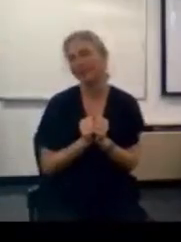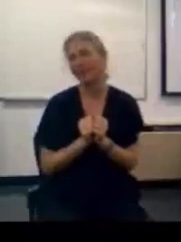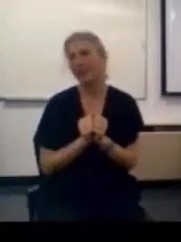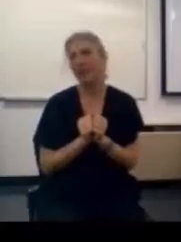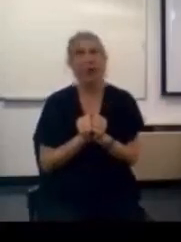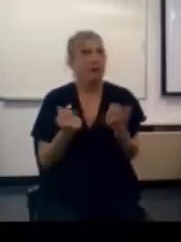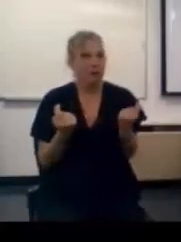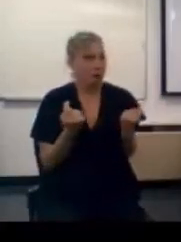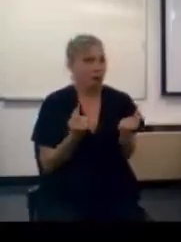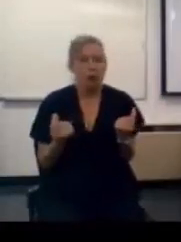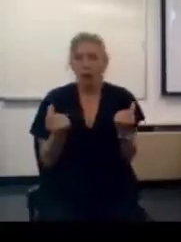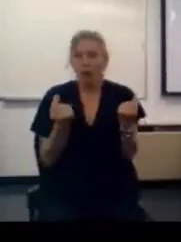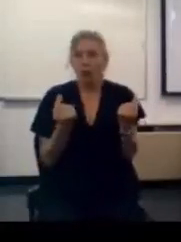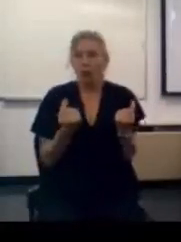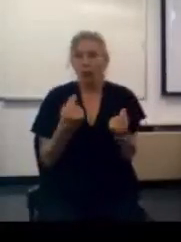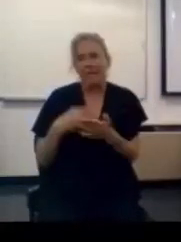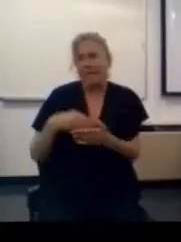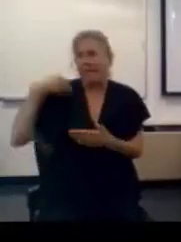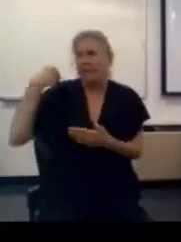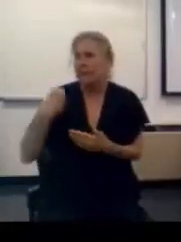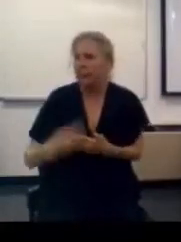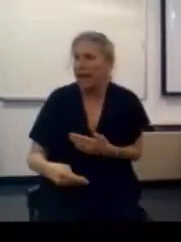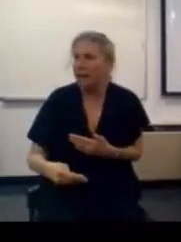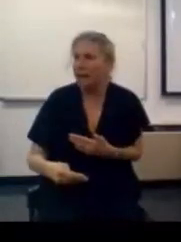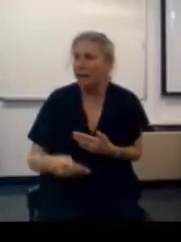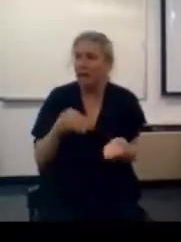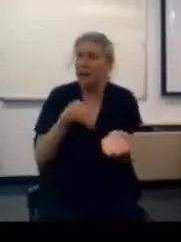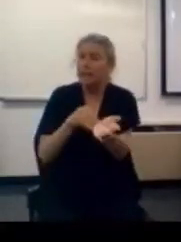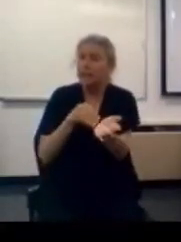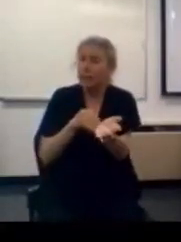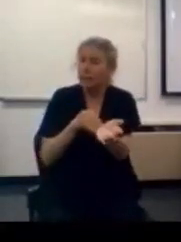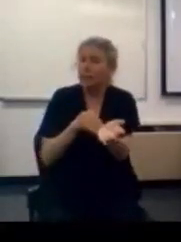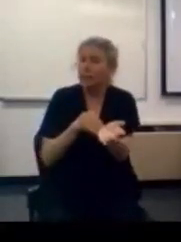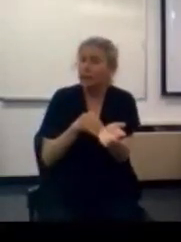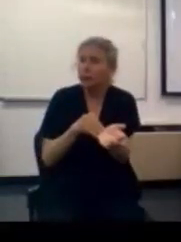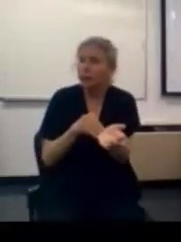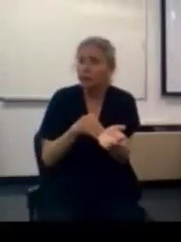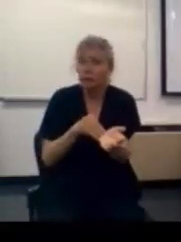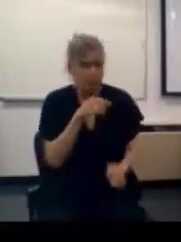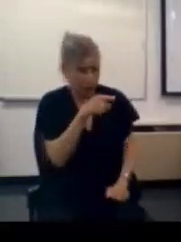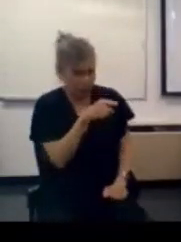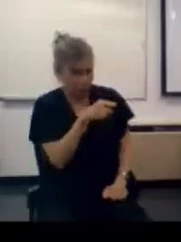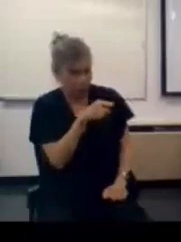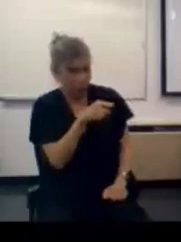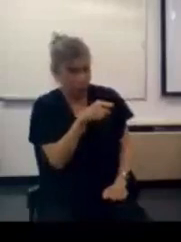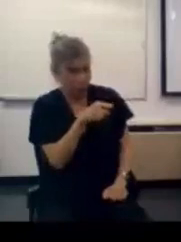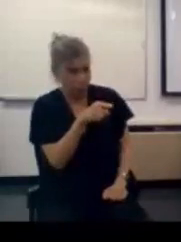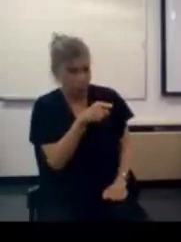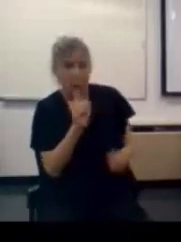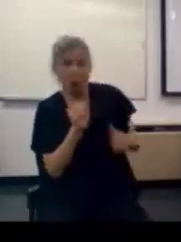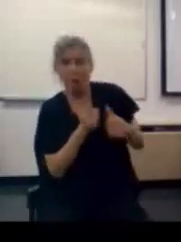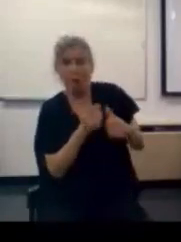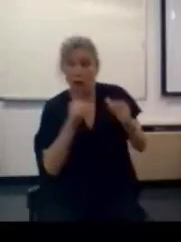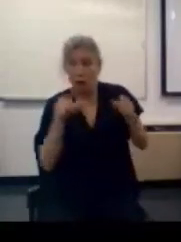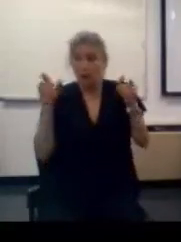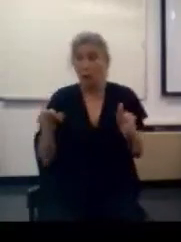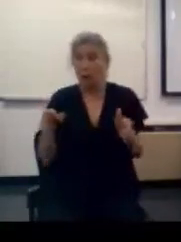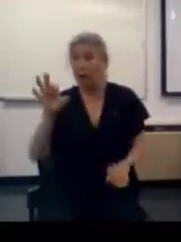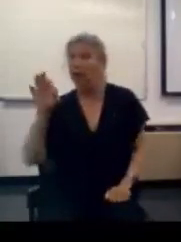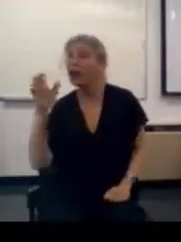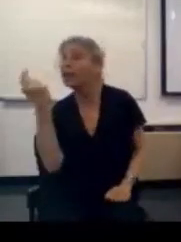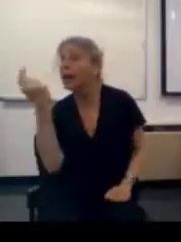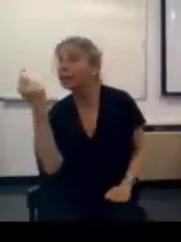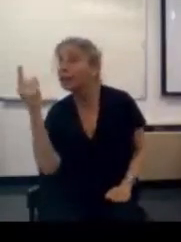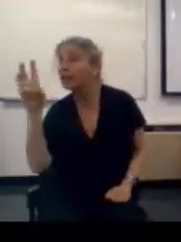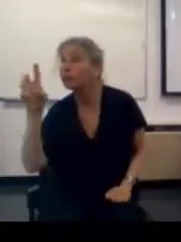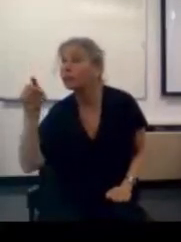tomorrow. And I'm like, what am I going to do? I said, yeah, but the cost. And he says, didn't you say you were a